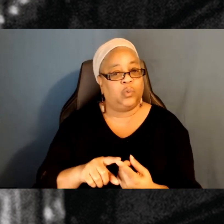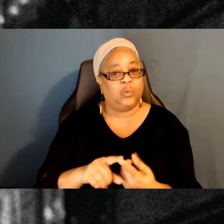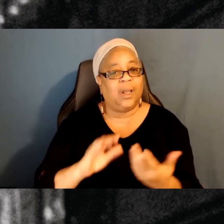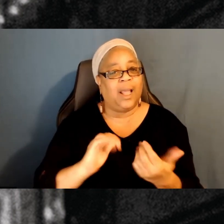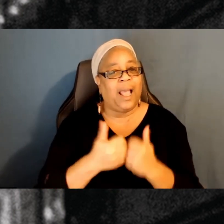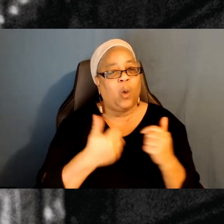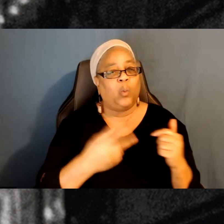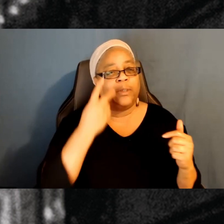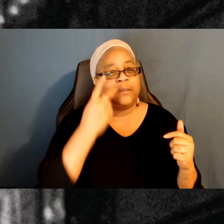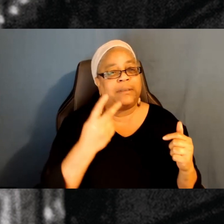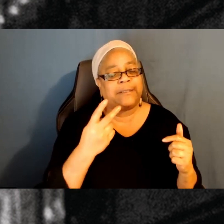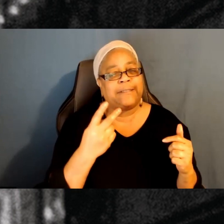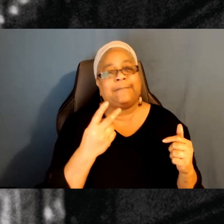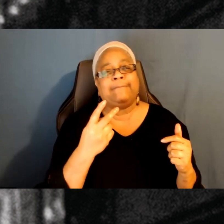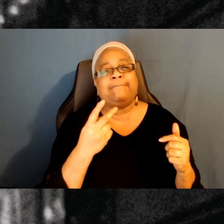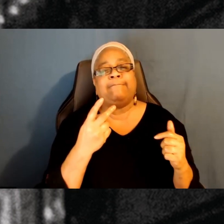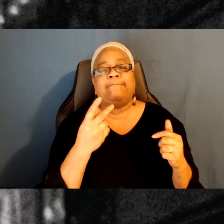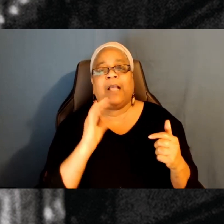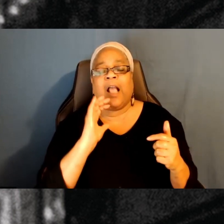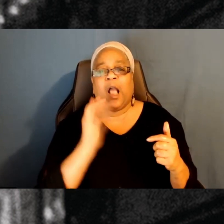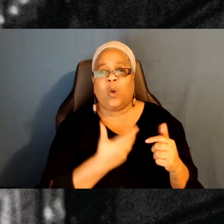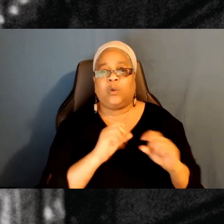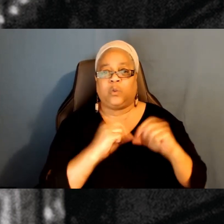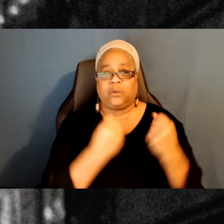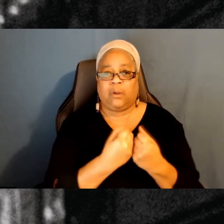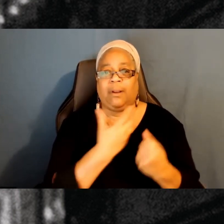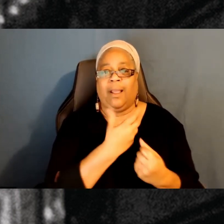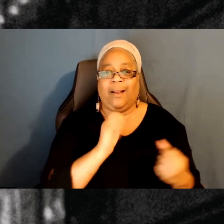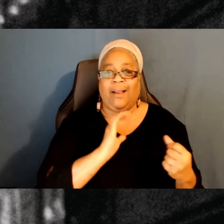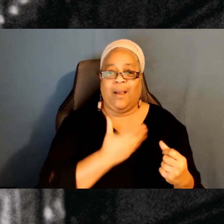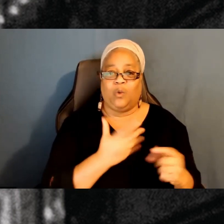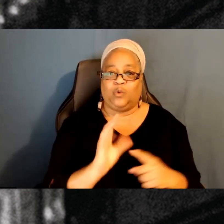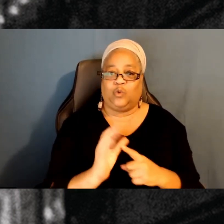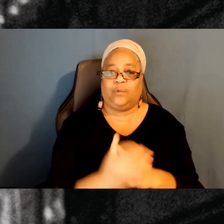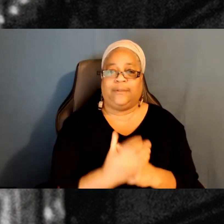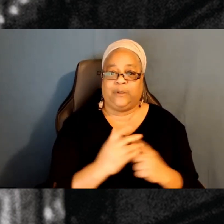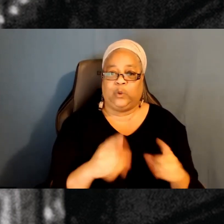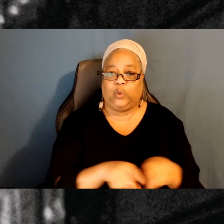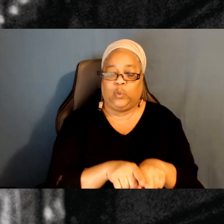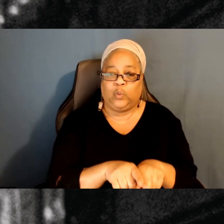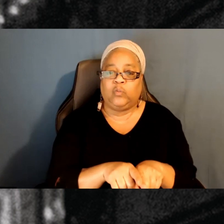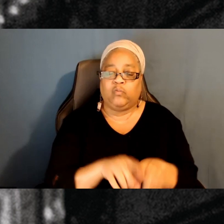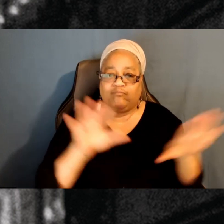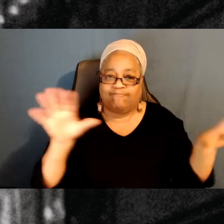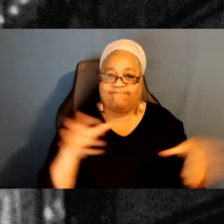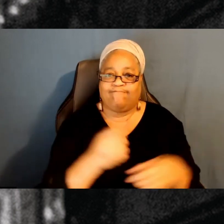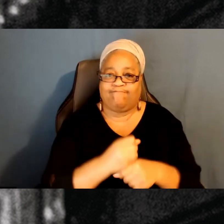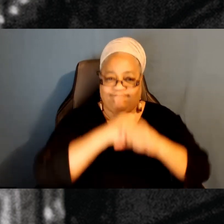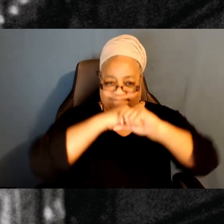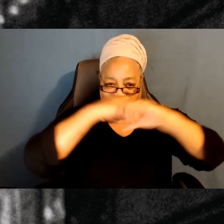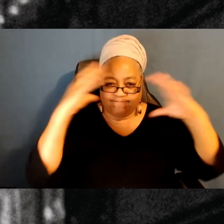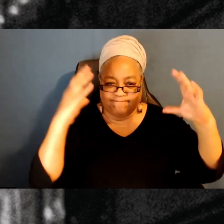we see our society and how we see our circumstances. And it is a positioning that, as I argue in the